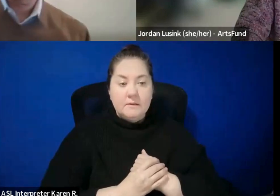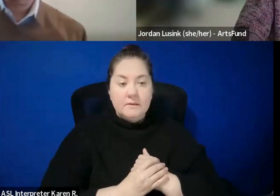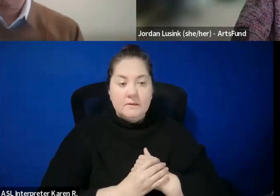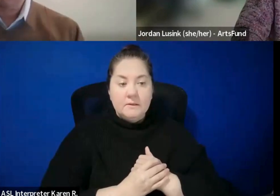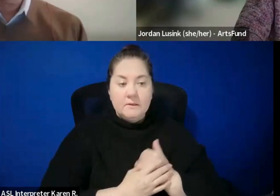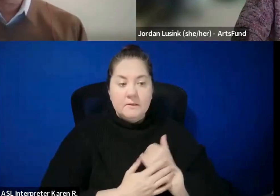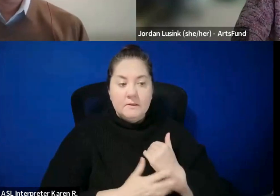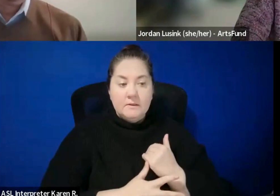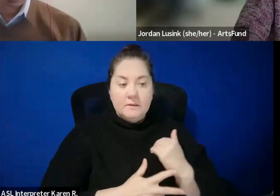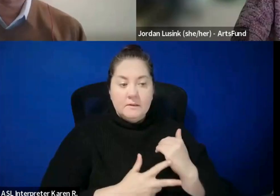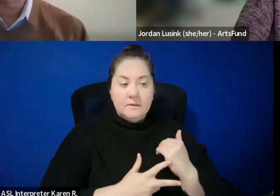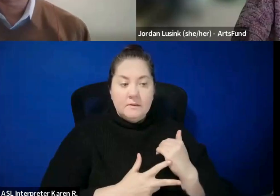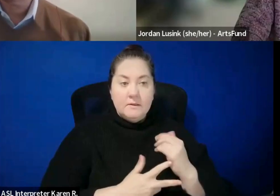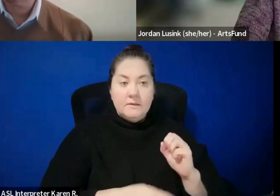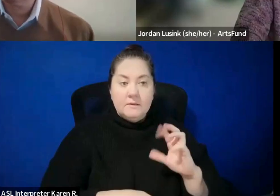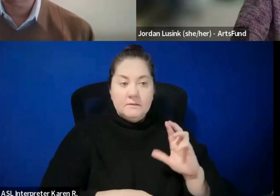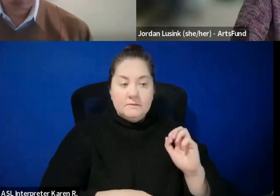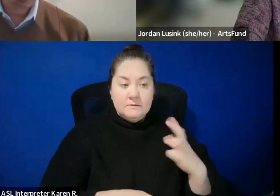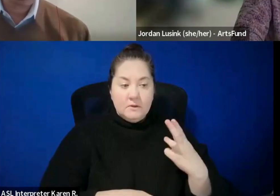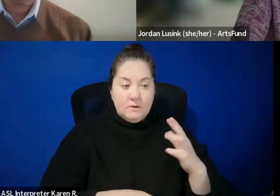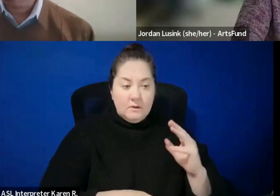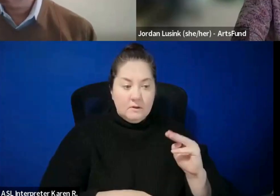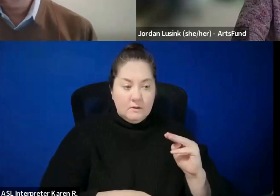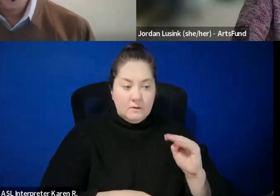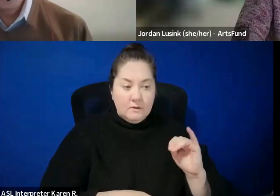Let's go to Sarah Michael.